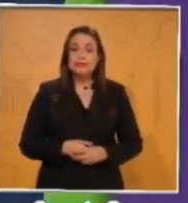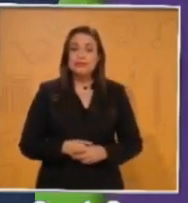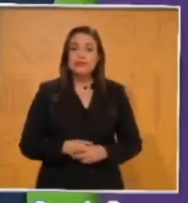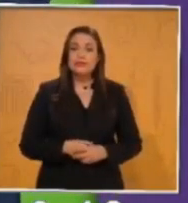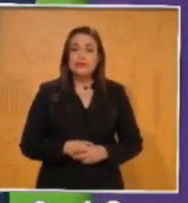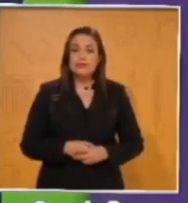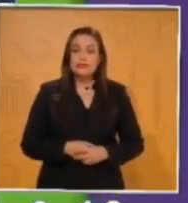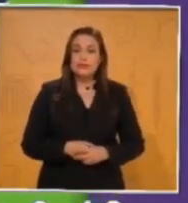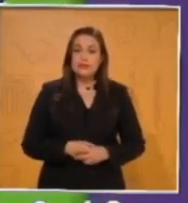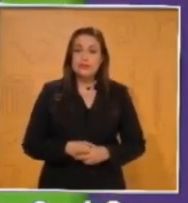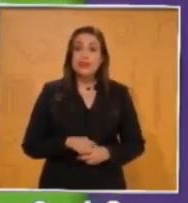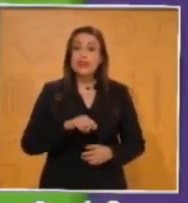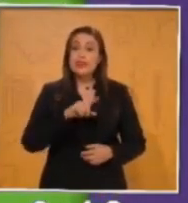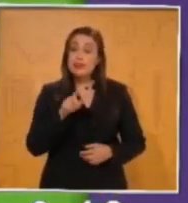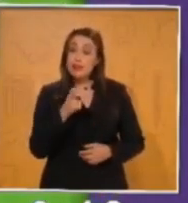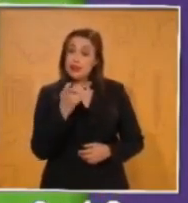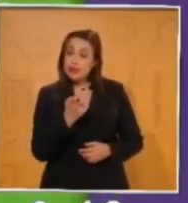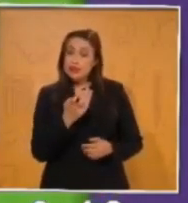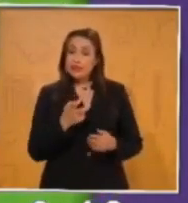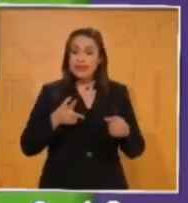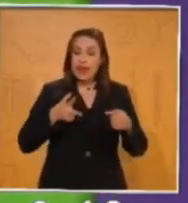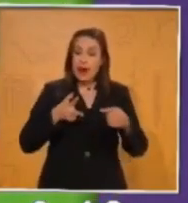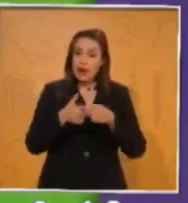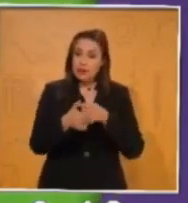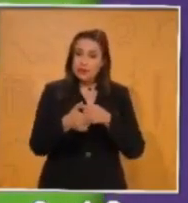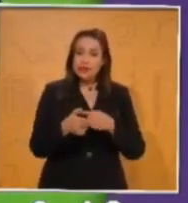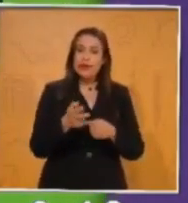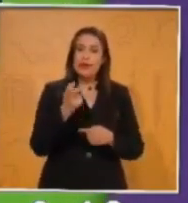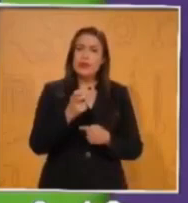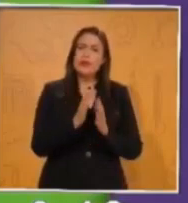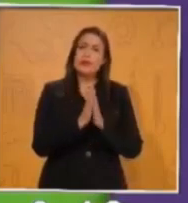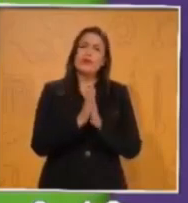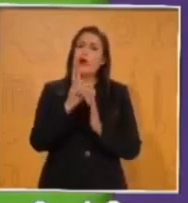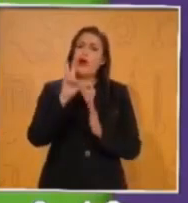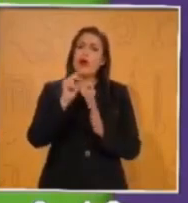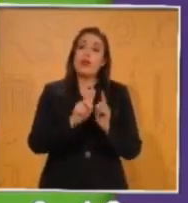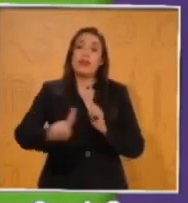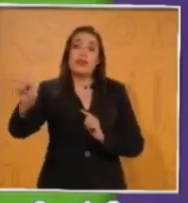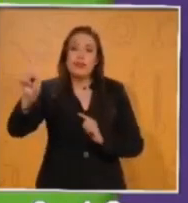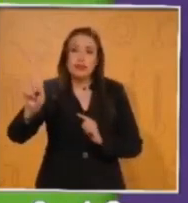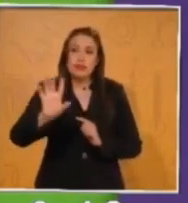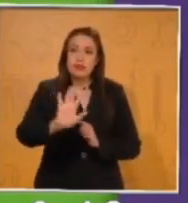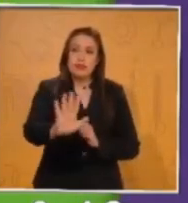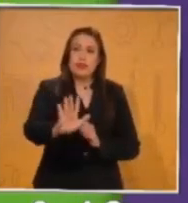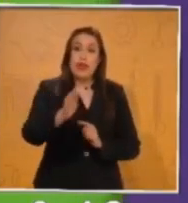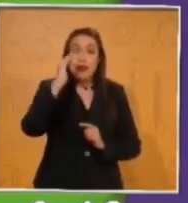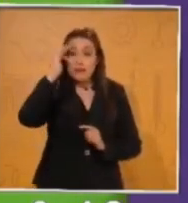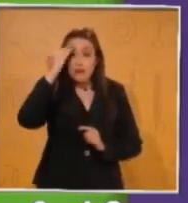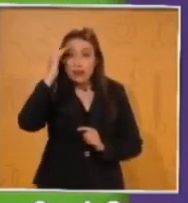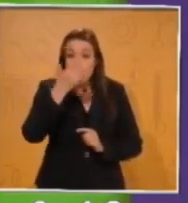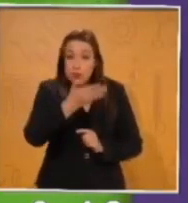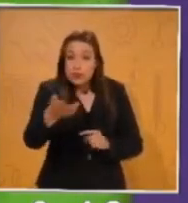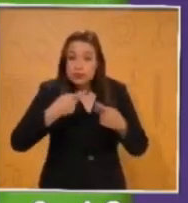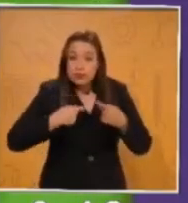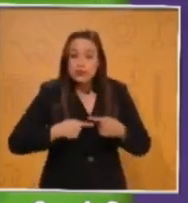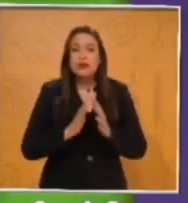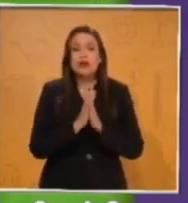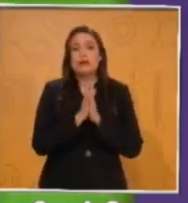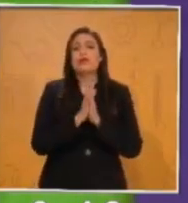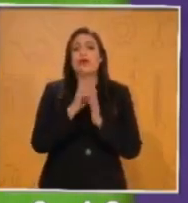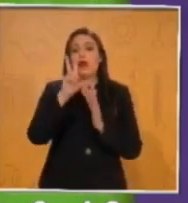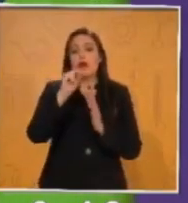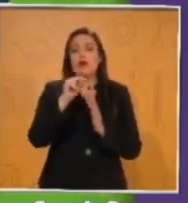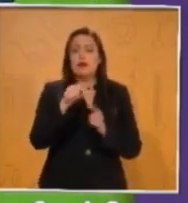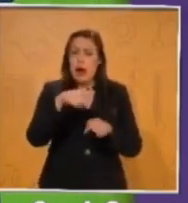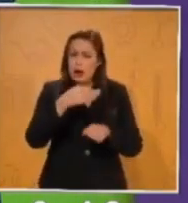after this break commercial. So don't go away. Well, Facebook people, now you can go to the bathroom